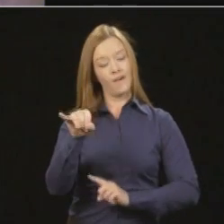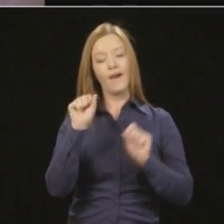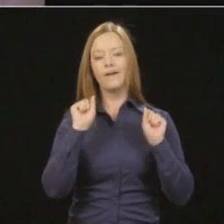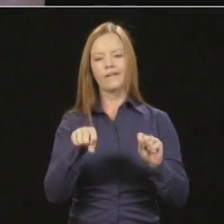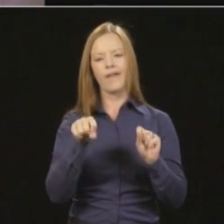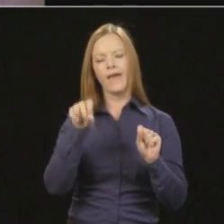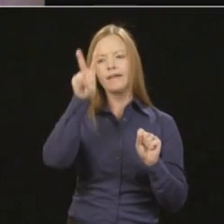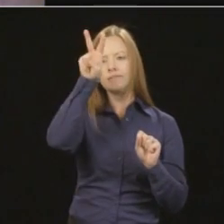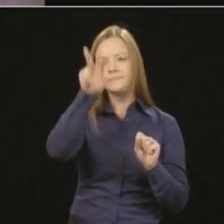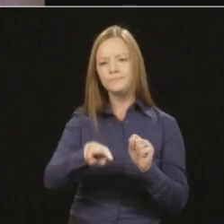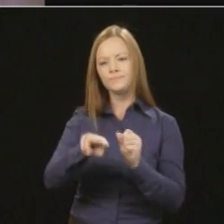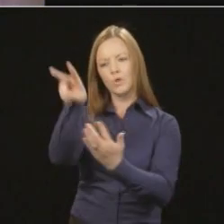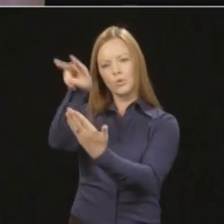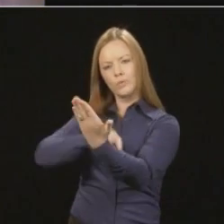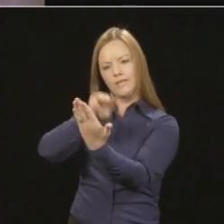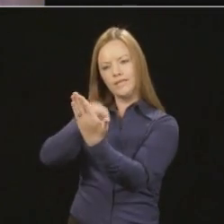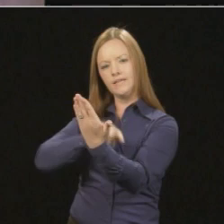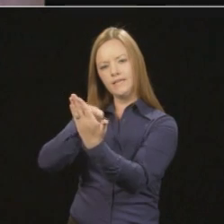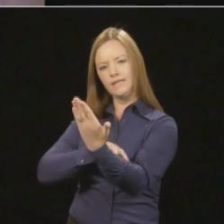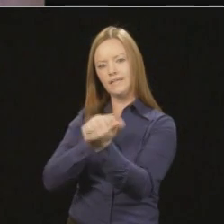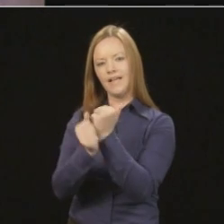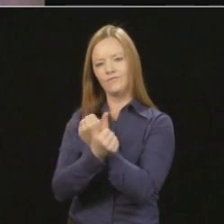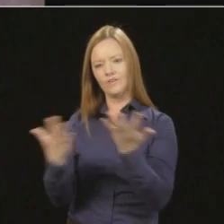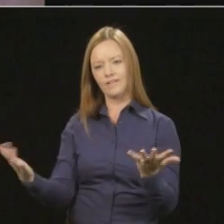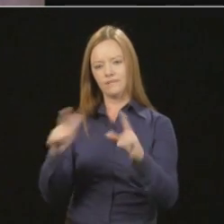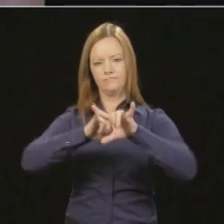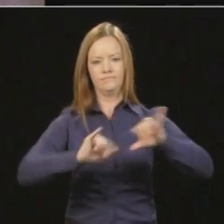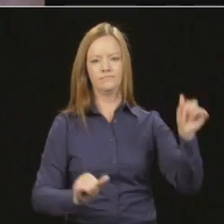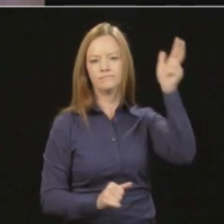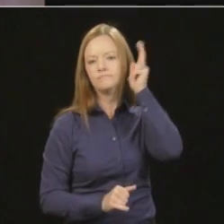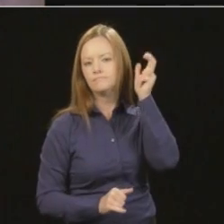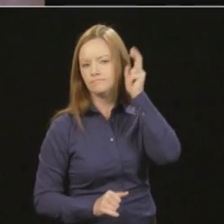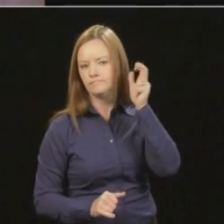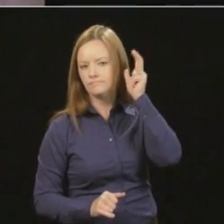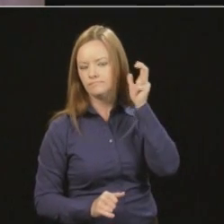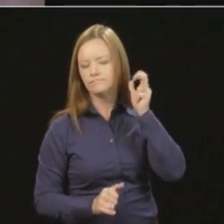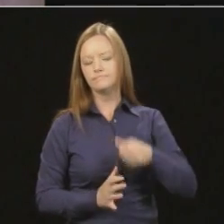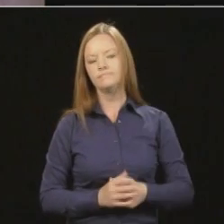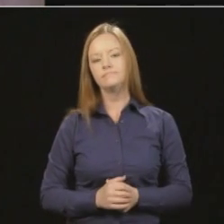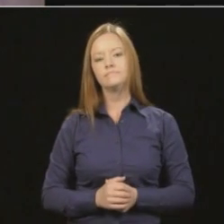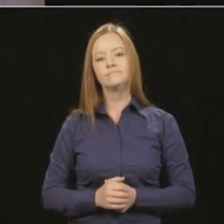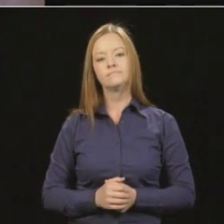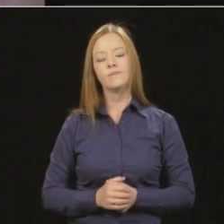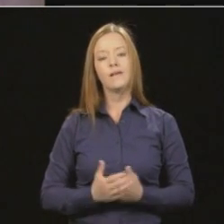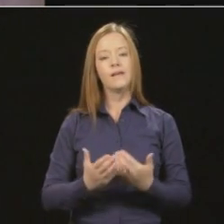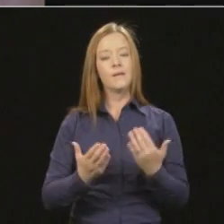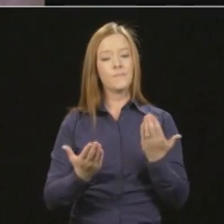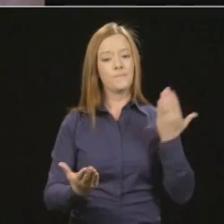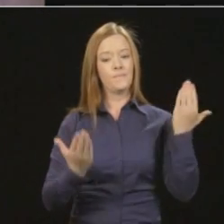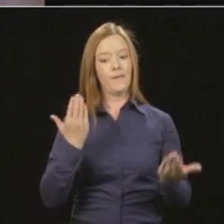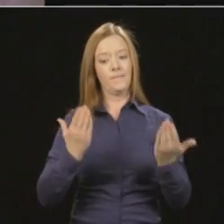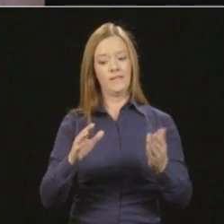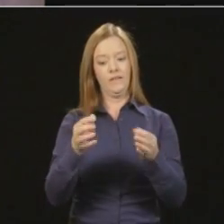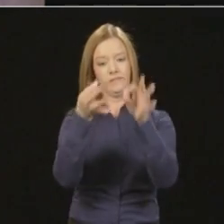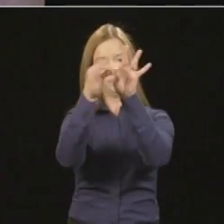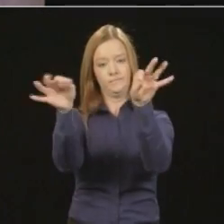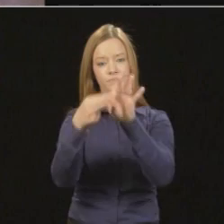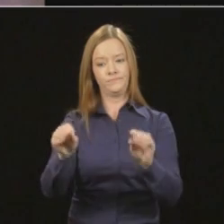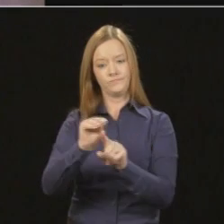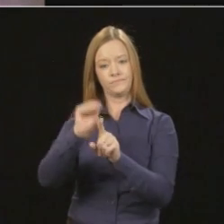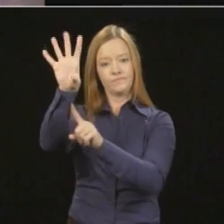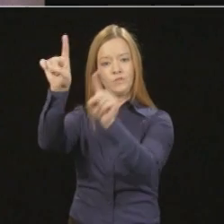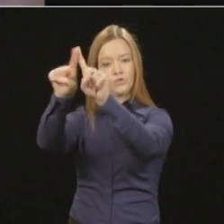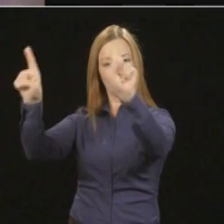said at the time it's being said. CART might be projected up on a screen at the front of a room, or scrolling on a